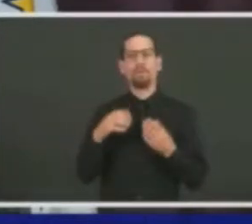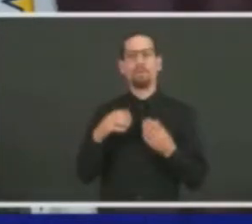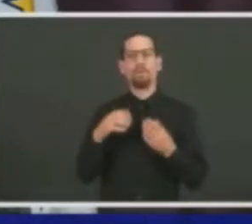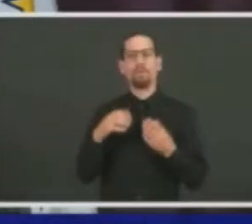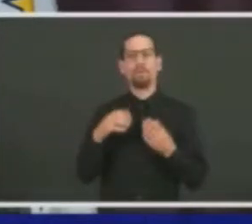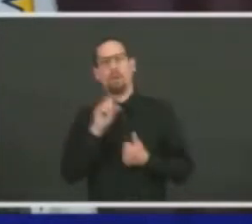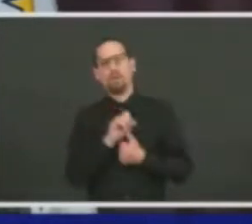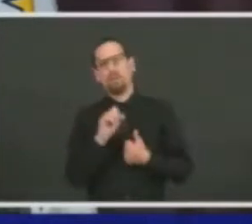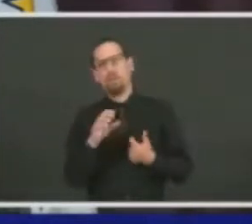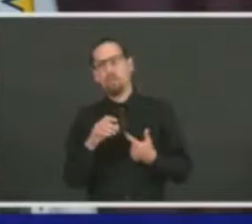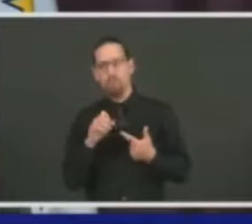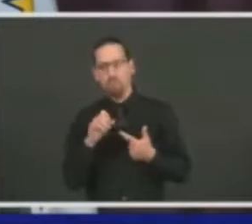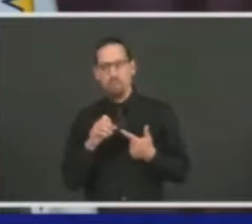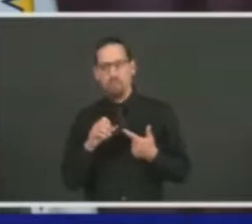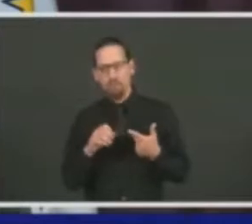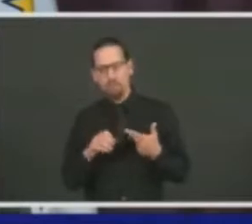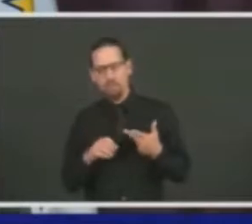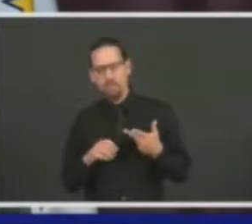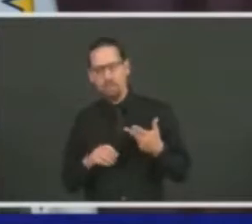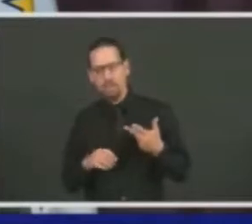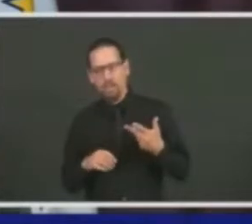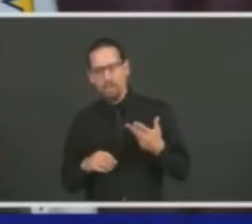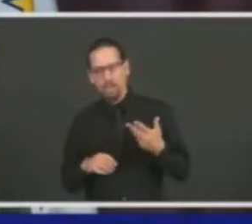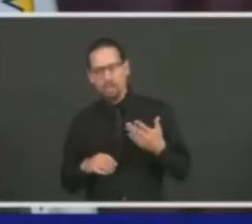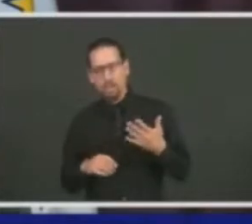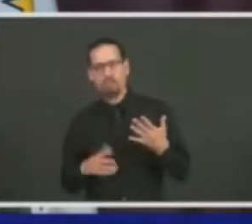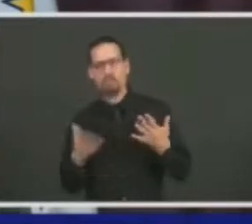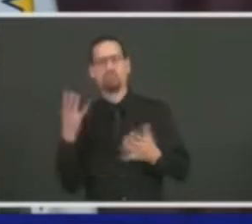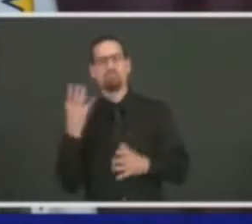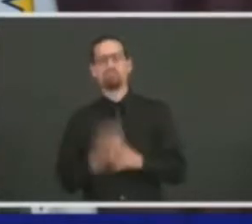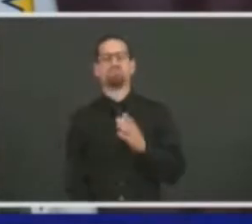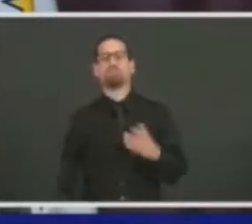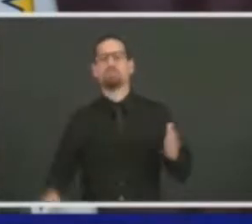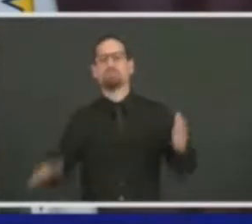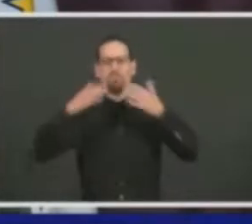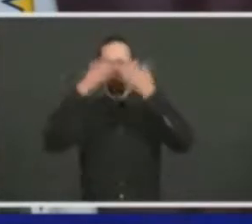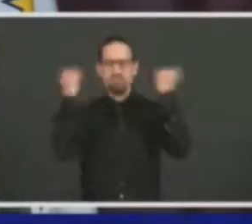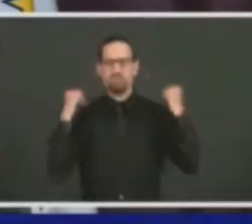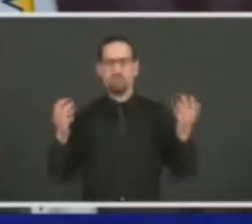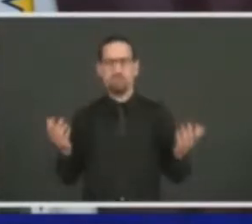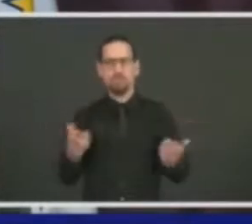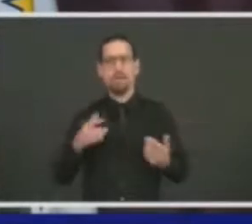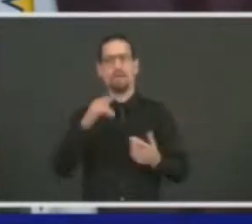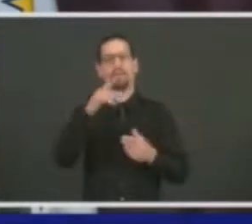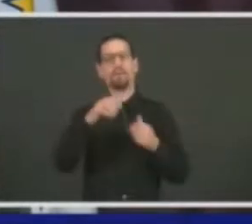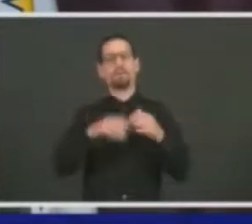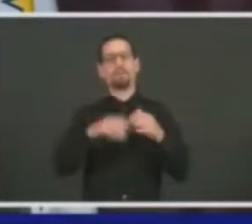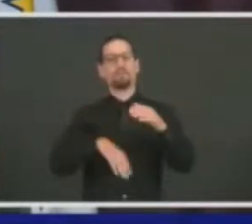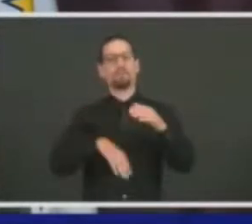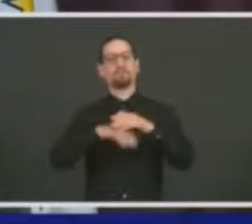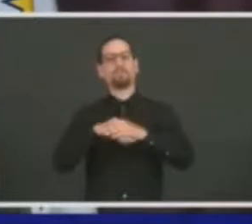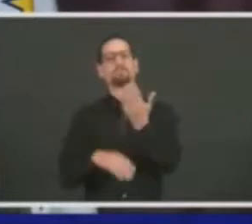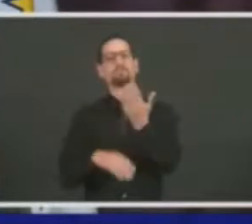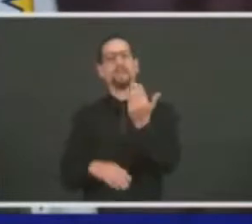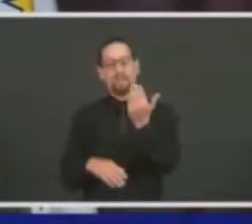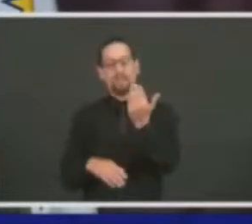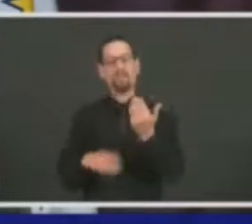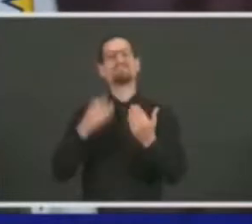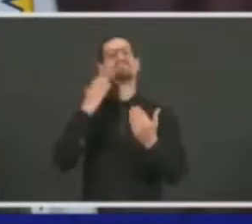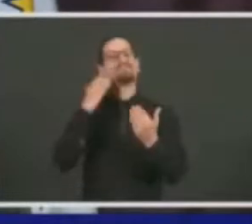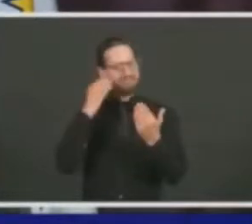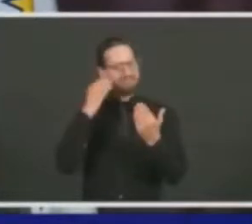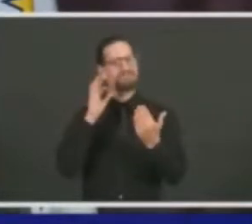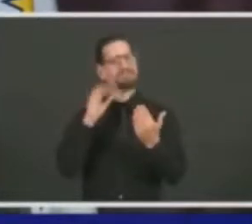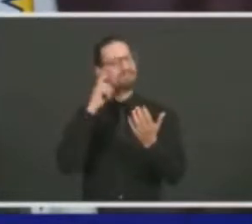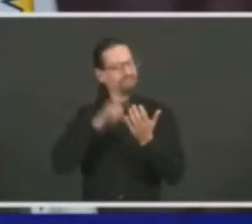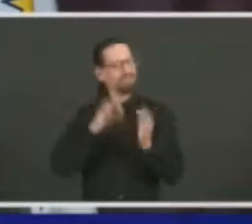saw that when the social distance limit, when the gathering limit was 15. So at 15, it's a manageable number of people. You pretty much